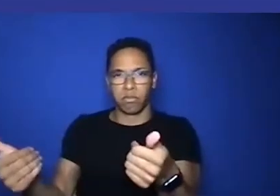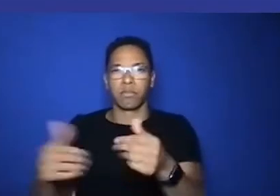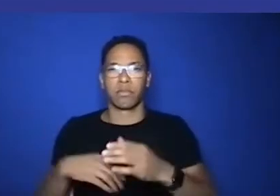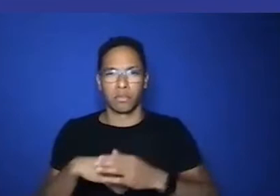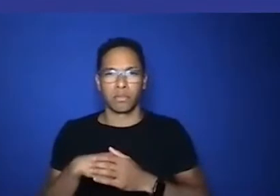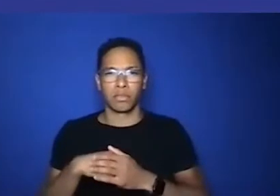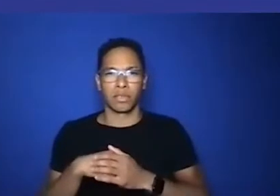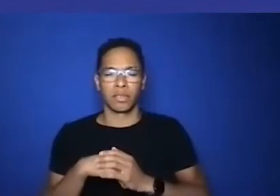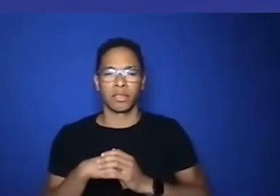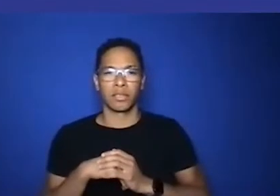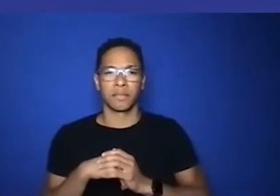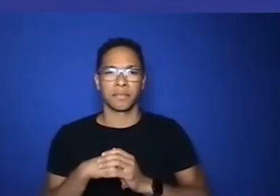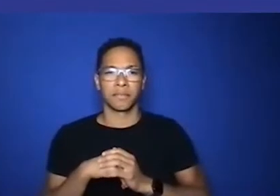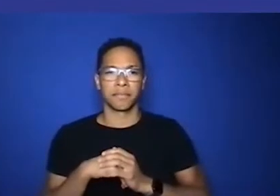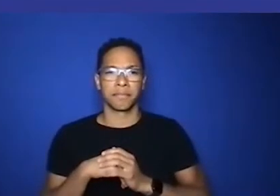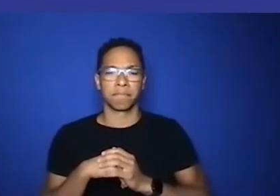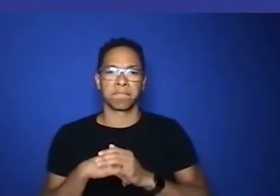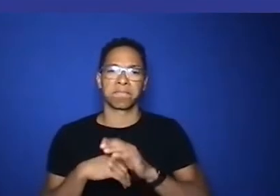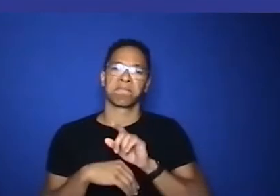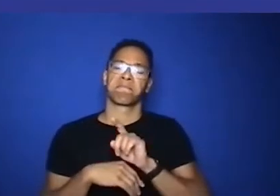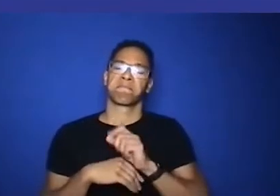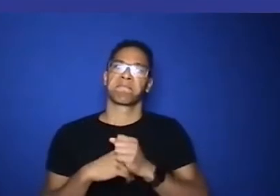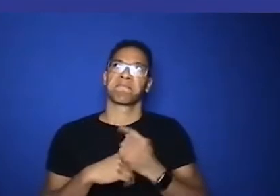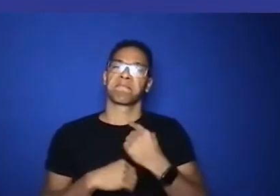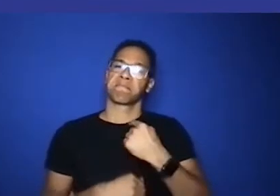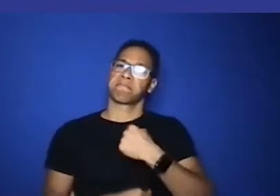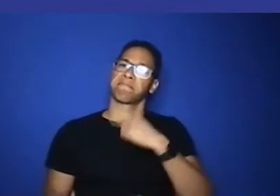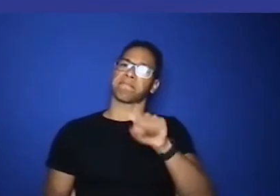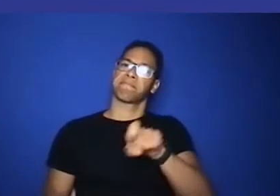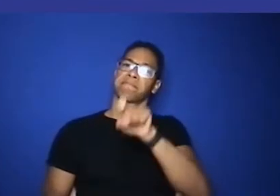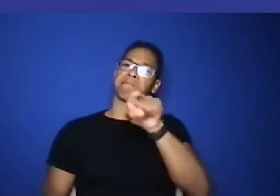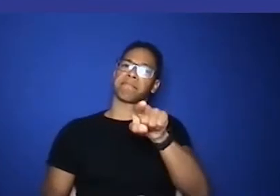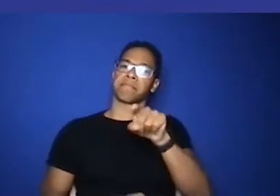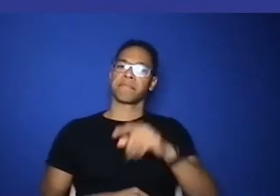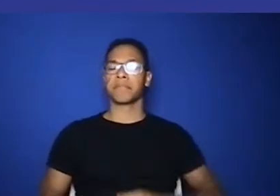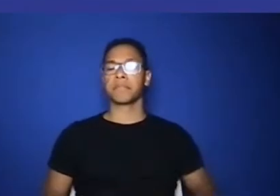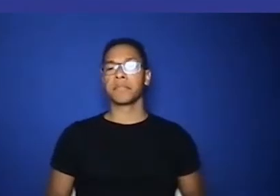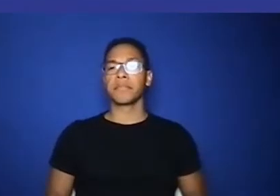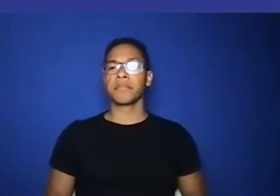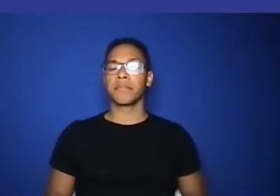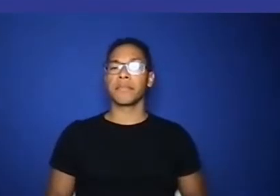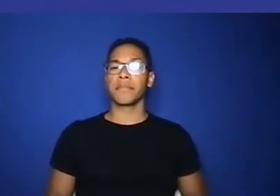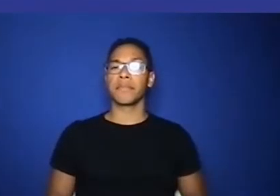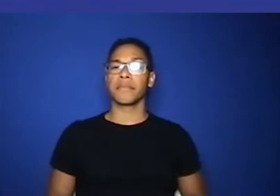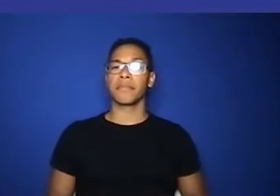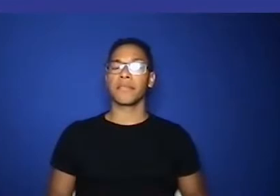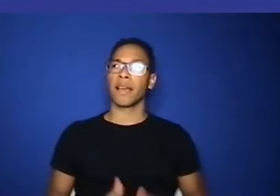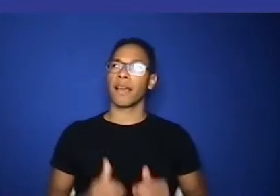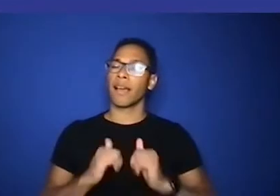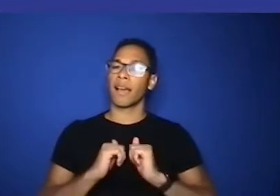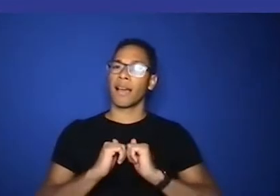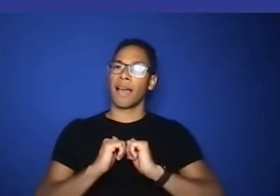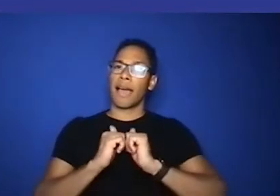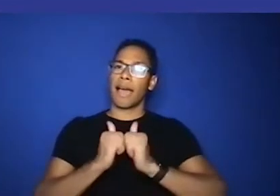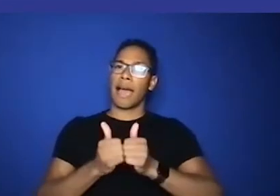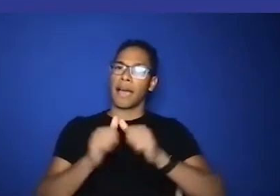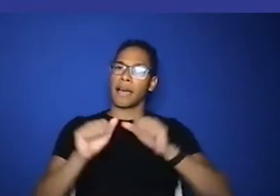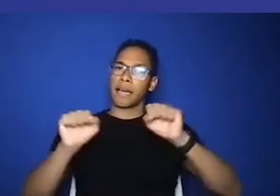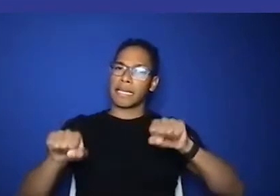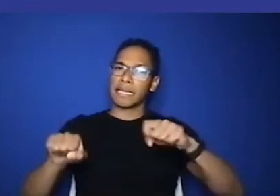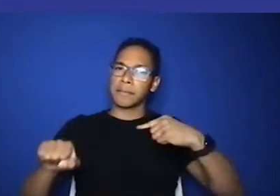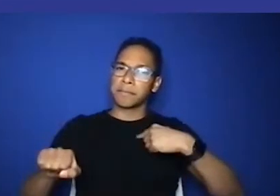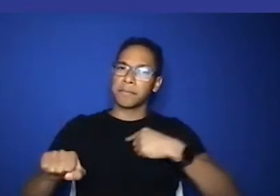kinds of ways. And I guess I've got a question about how we could work to